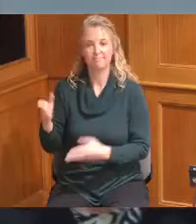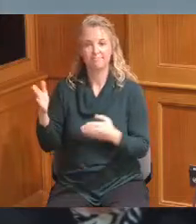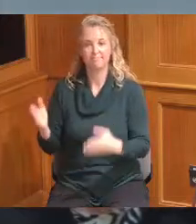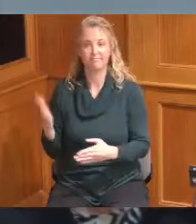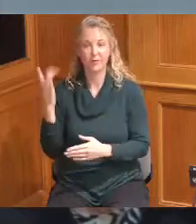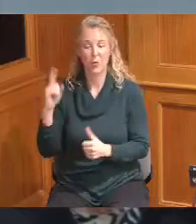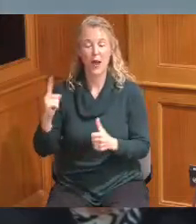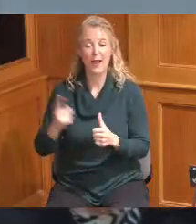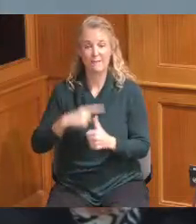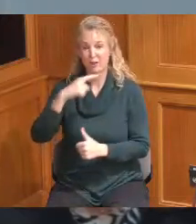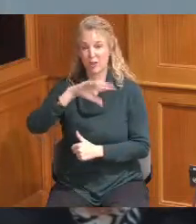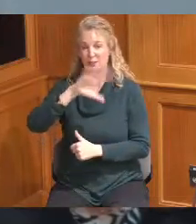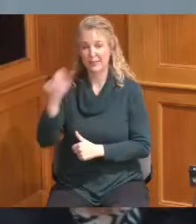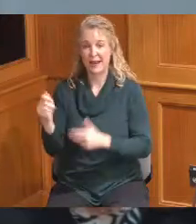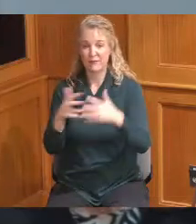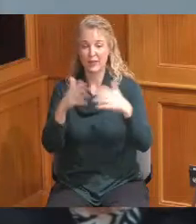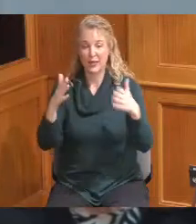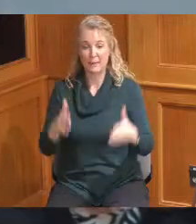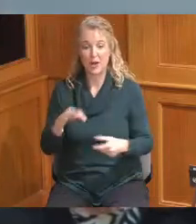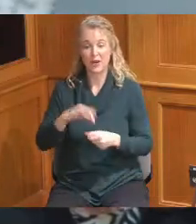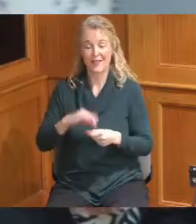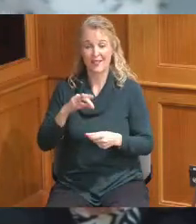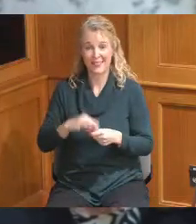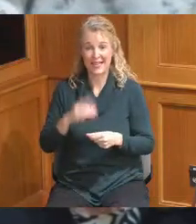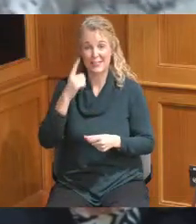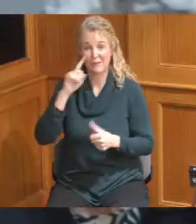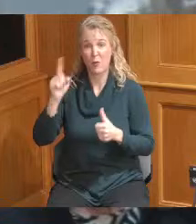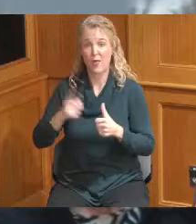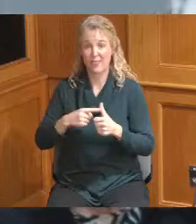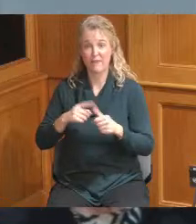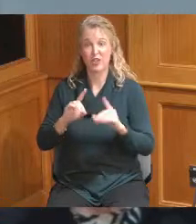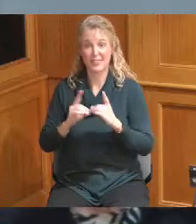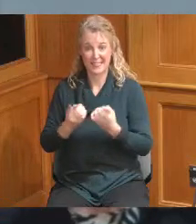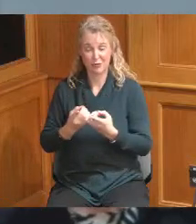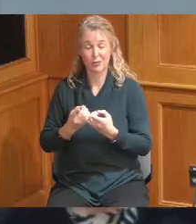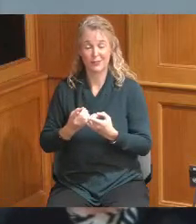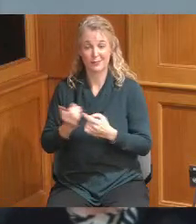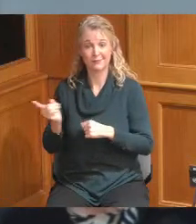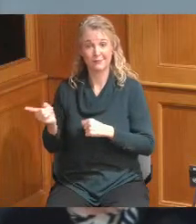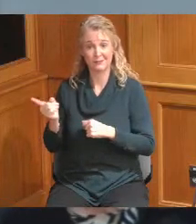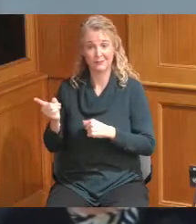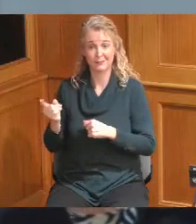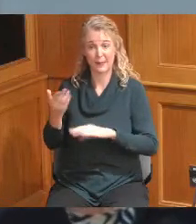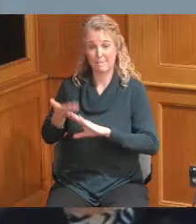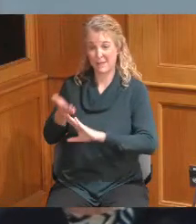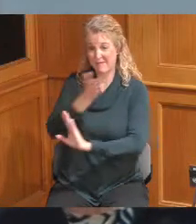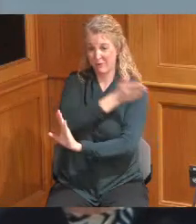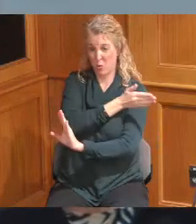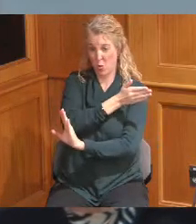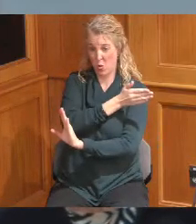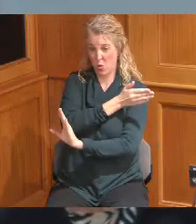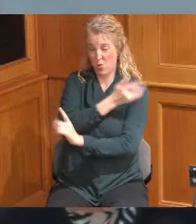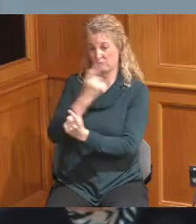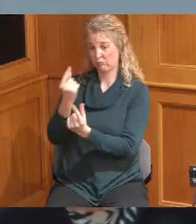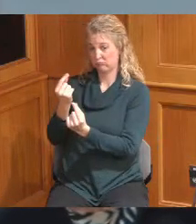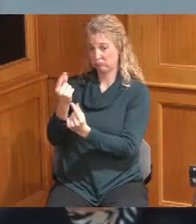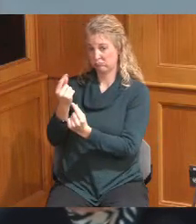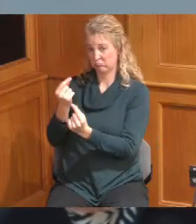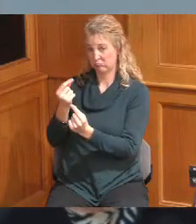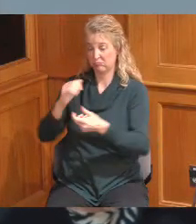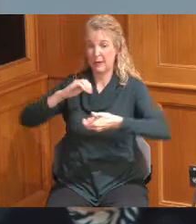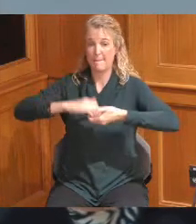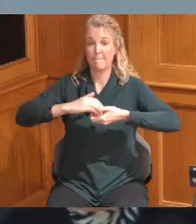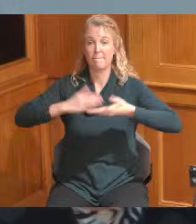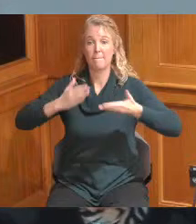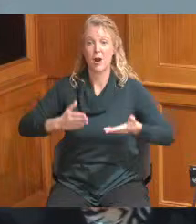first African-American elected to a seat on the 1st District. And whereas prior to joining the bench, Judge Moore was a